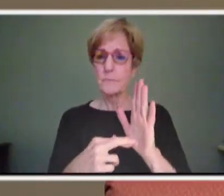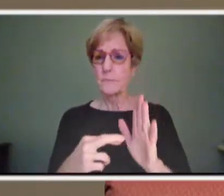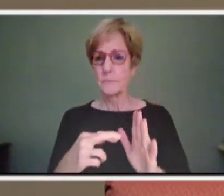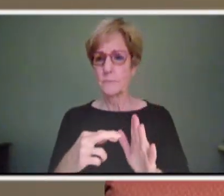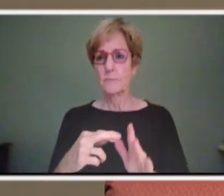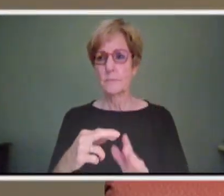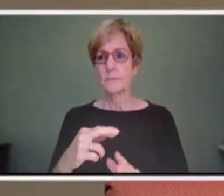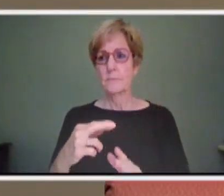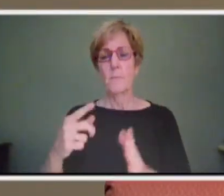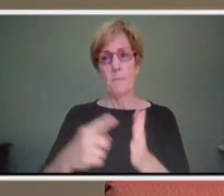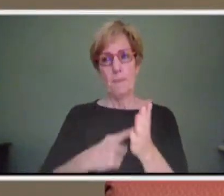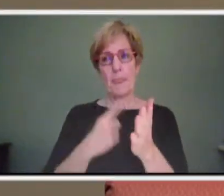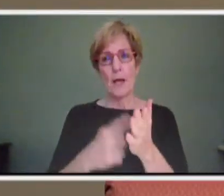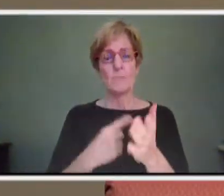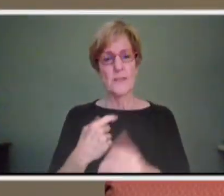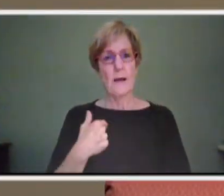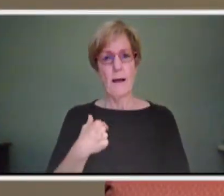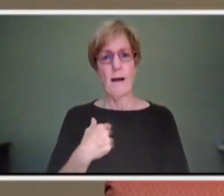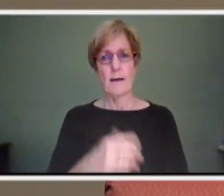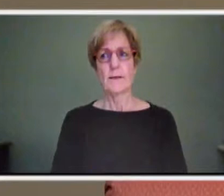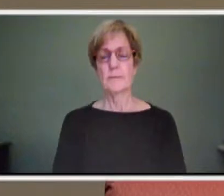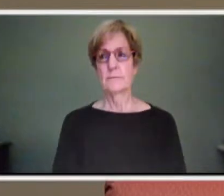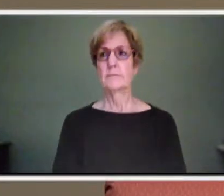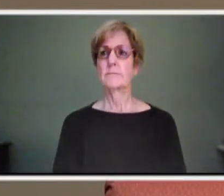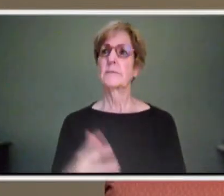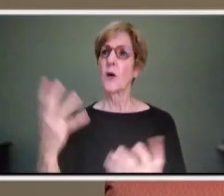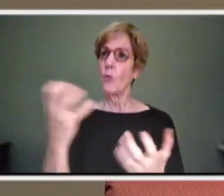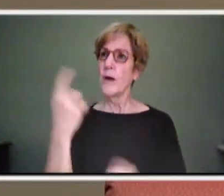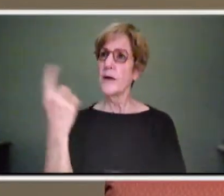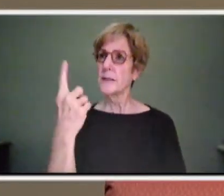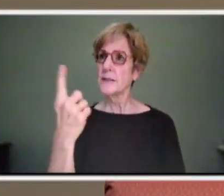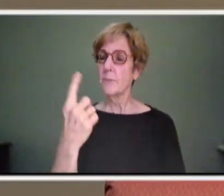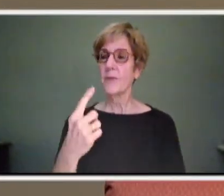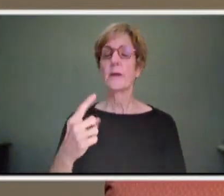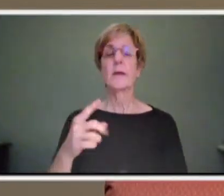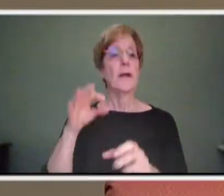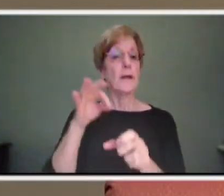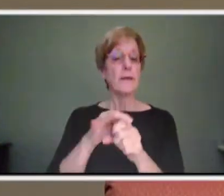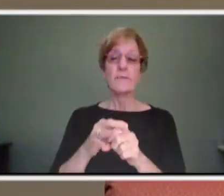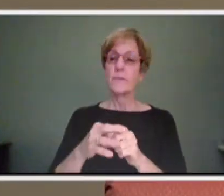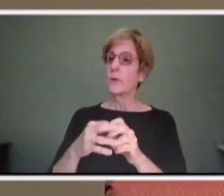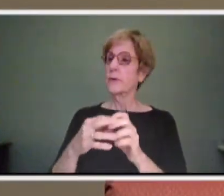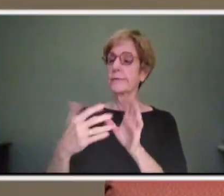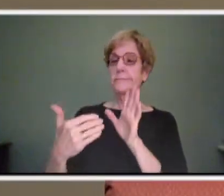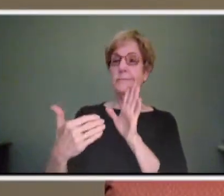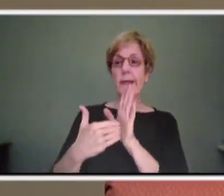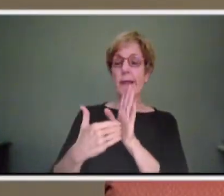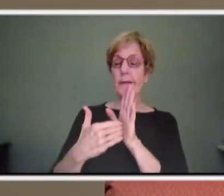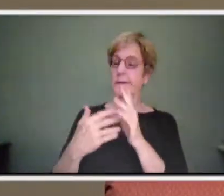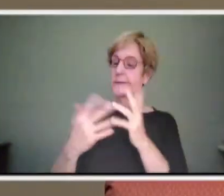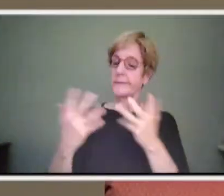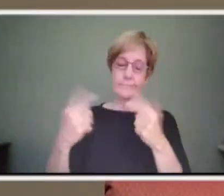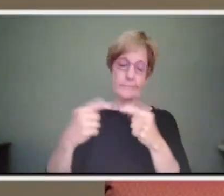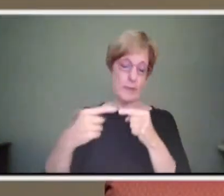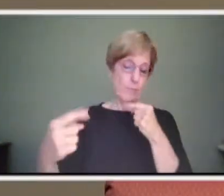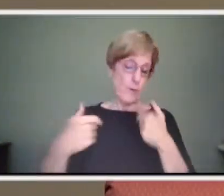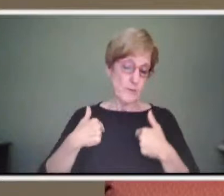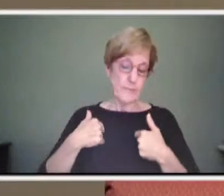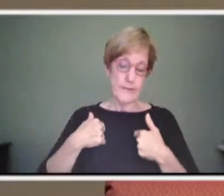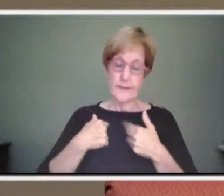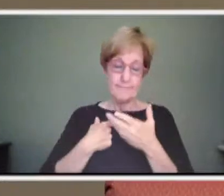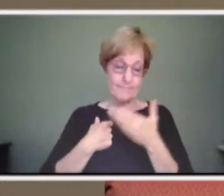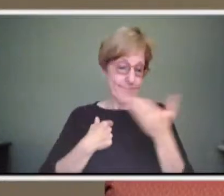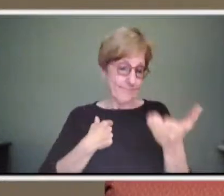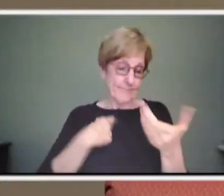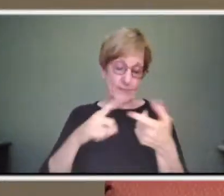times where I wanted something and the council voted against it, and I I defer to the will of the council.